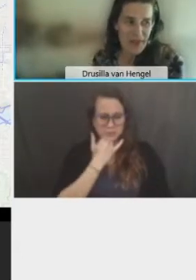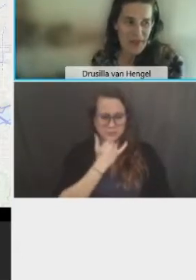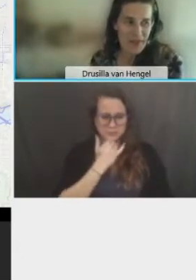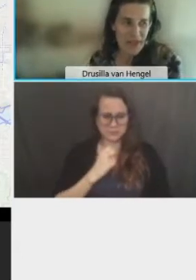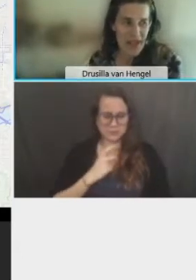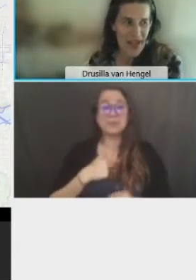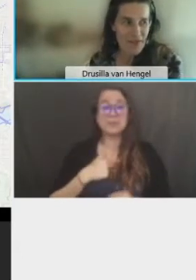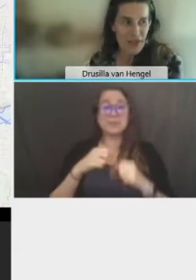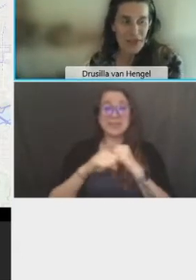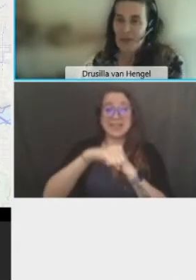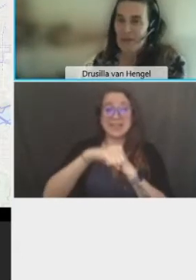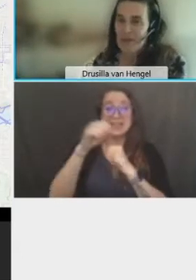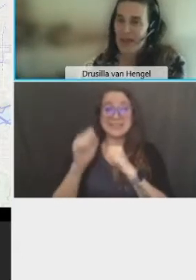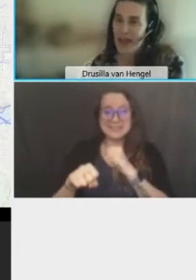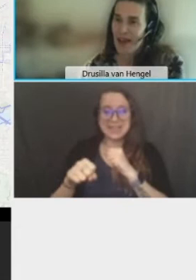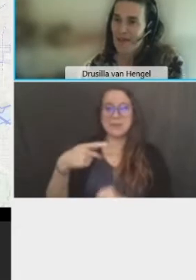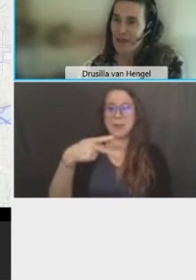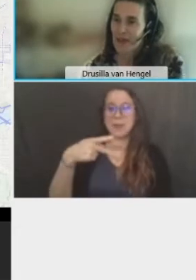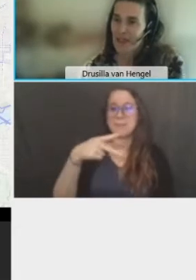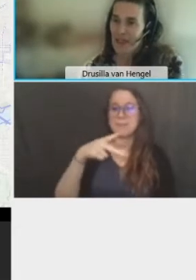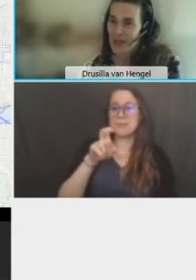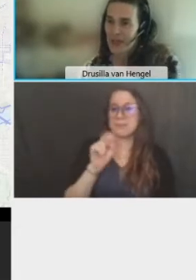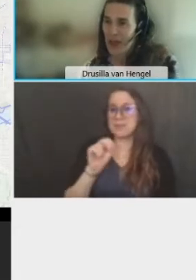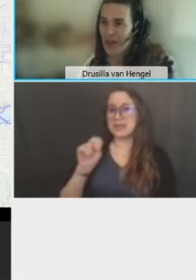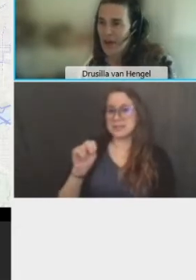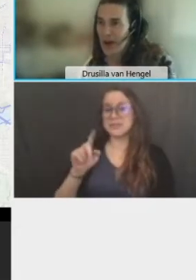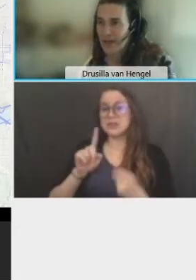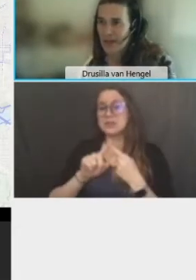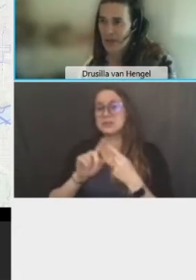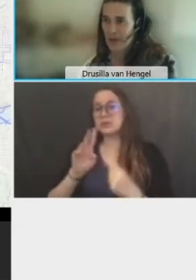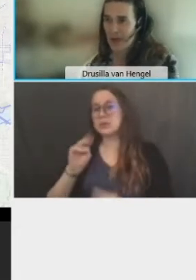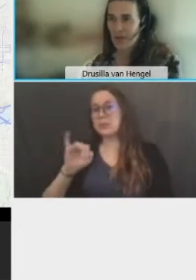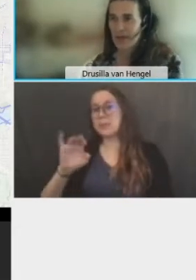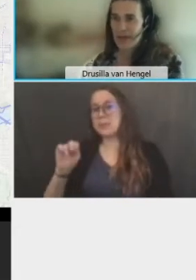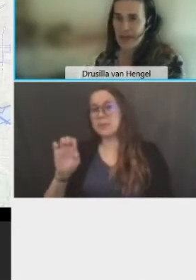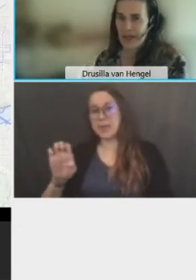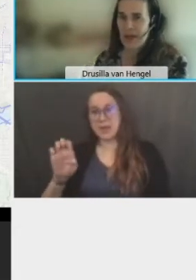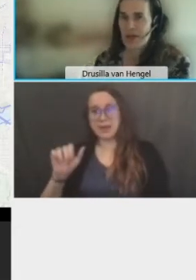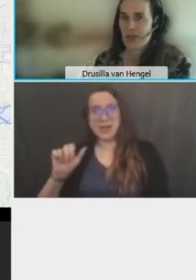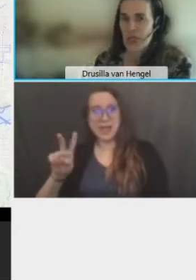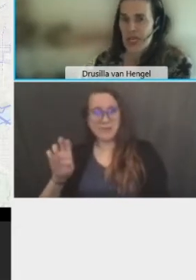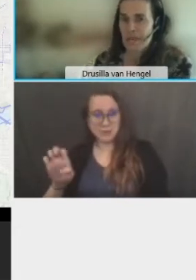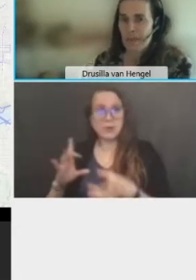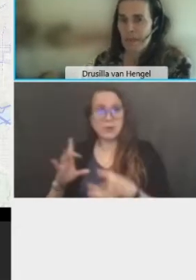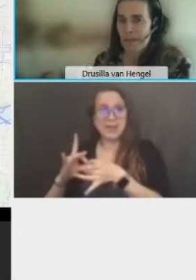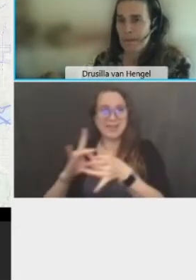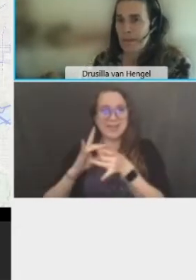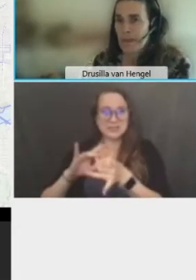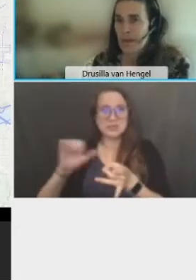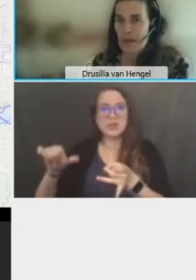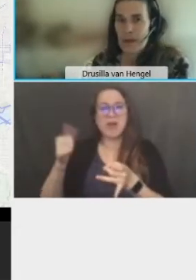extends from Pennsylvania Avenue to Main Avenue and connects with other assets already planned and on street.